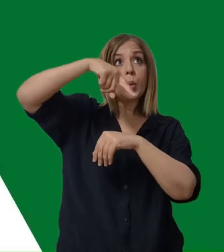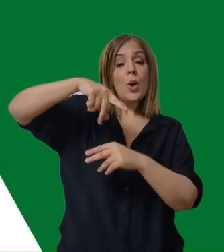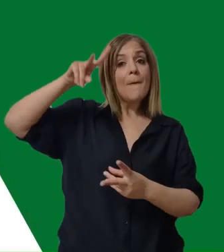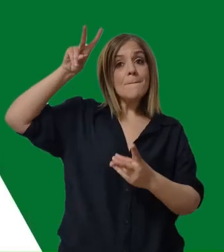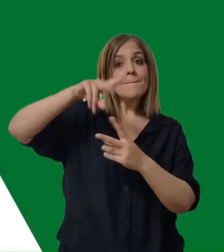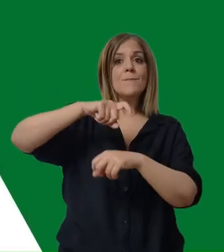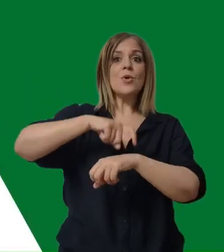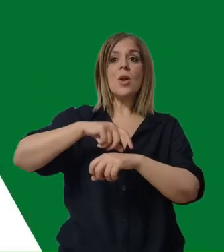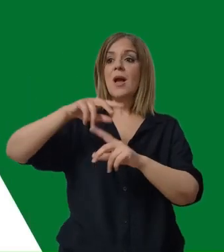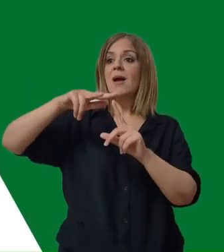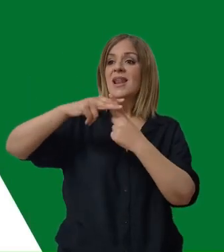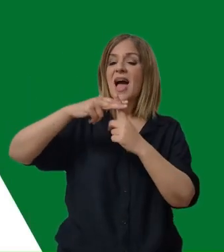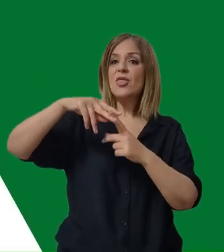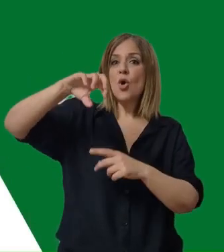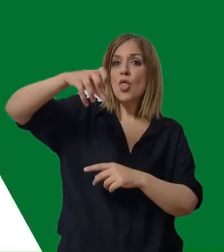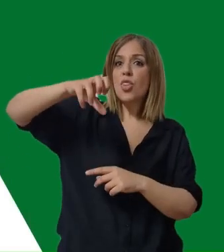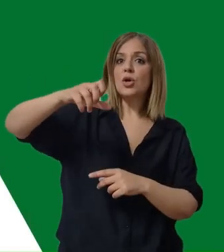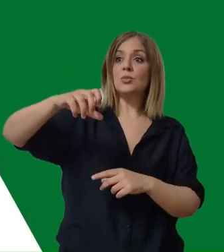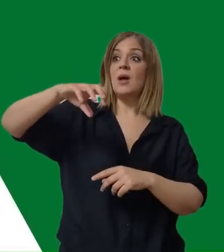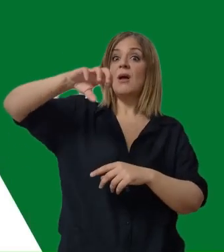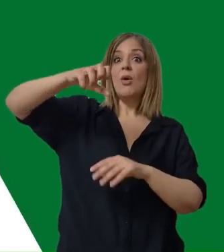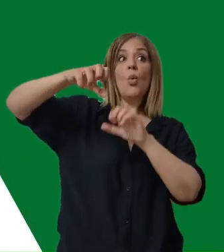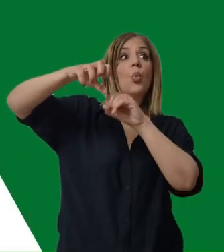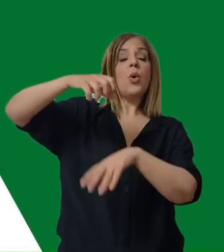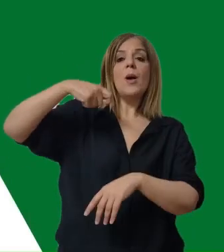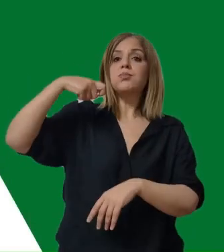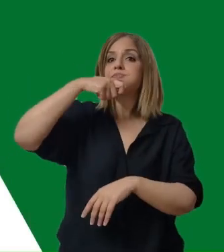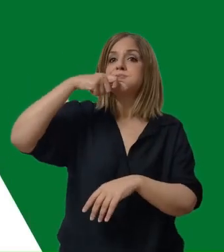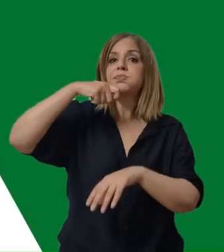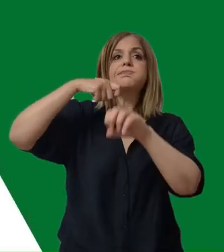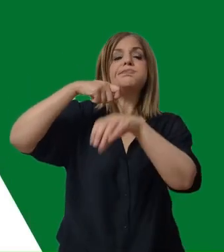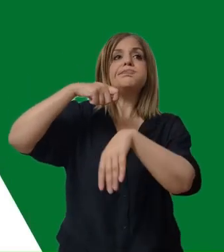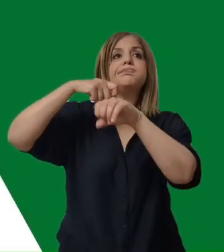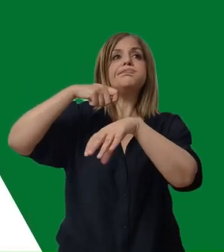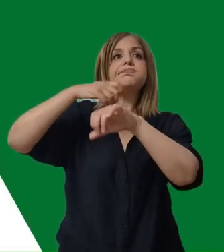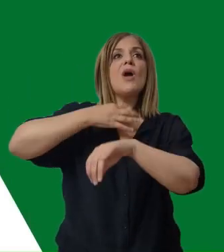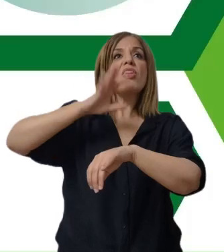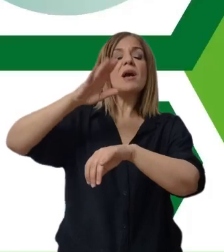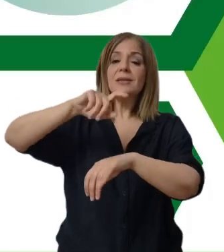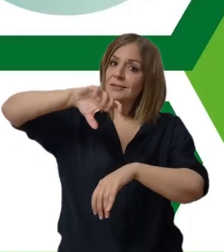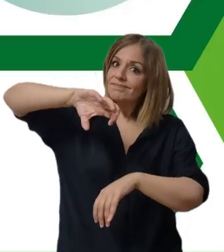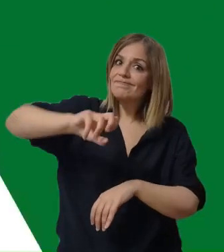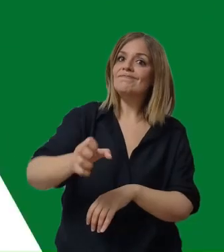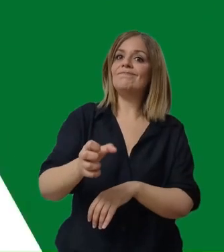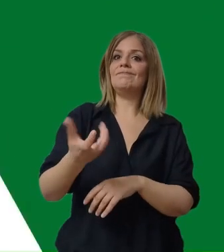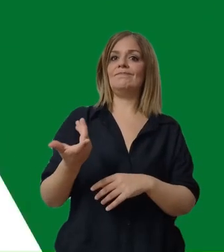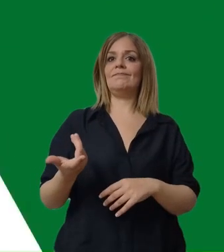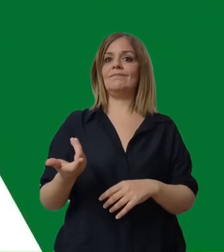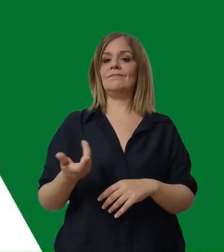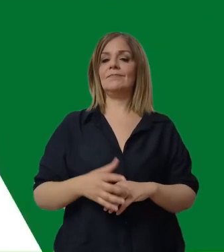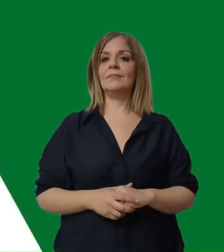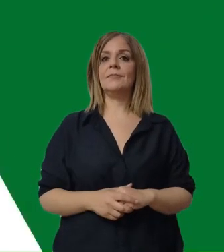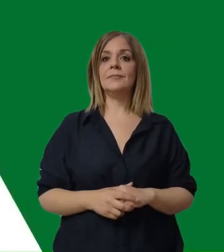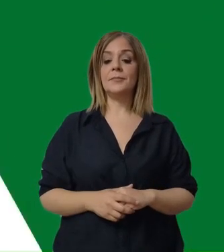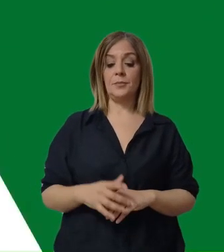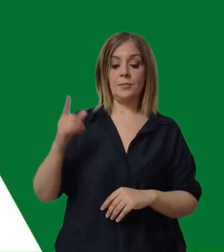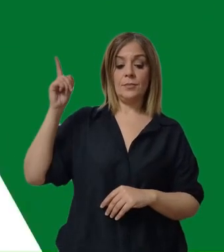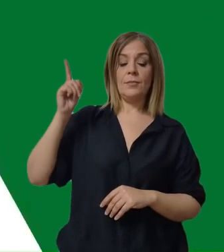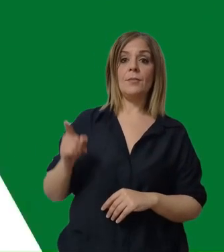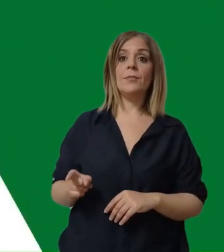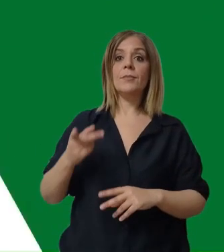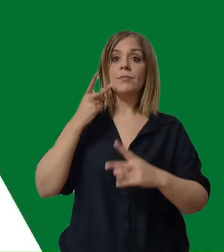leaks, close the tap when we don't need it, and this kind of stuff. Here we can see